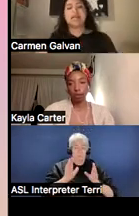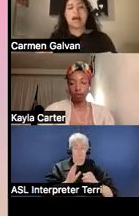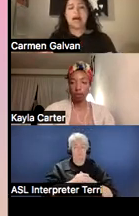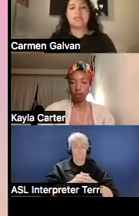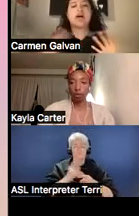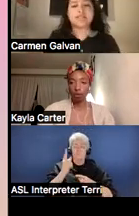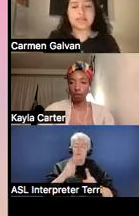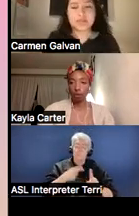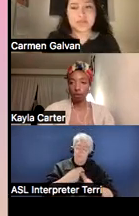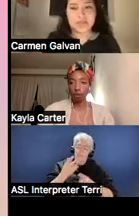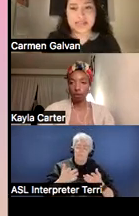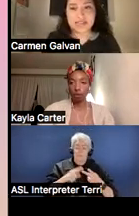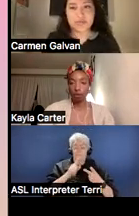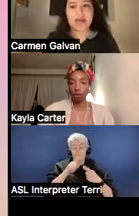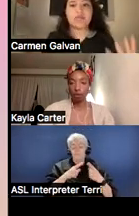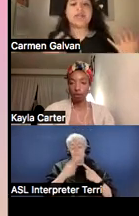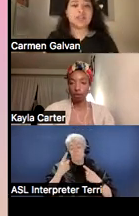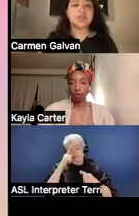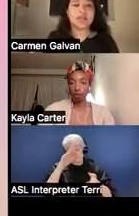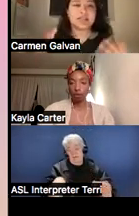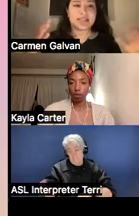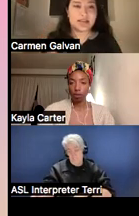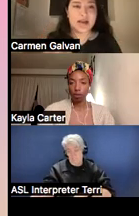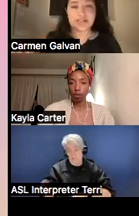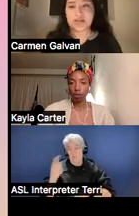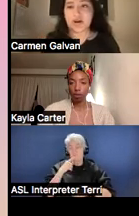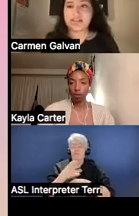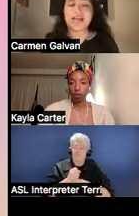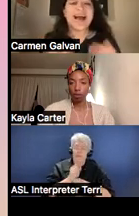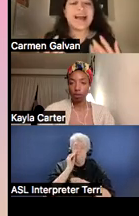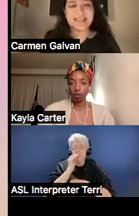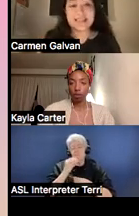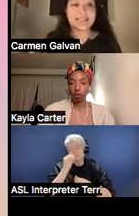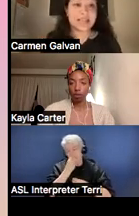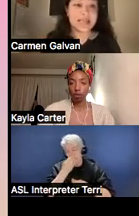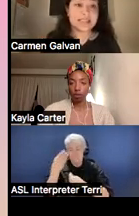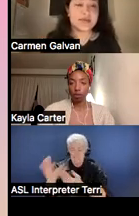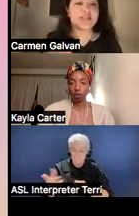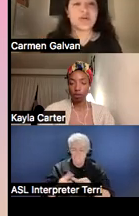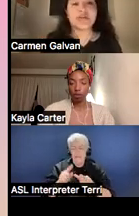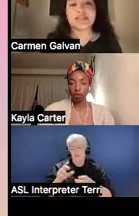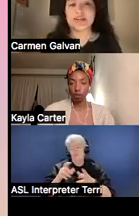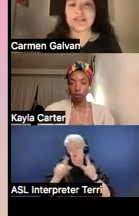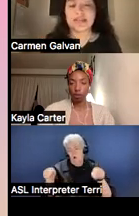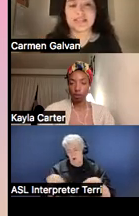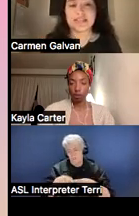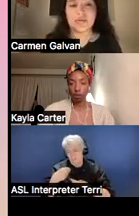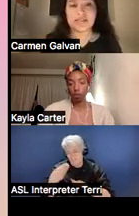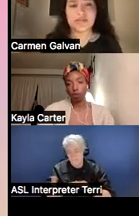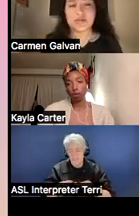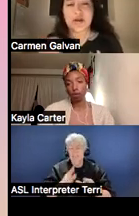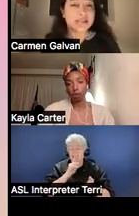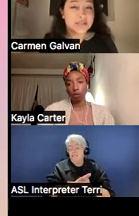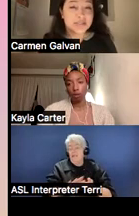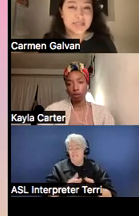is oftentimes when someone passes away, we do get things like flowers and cards. I think that's nice, but I don't necessarily think it's always